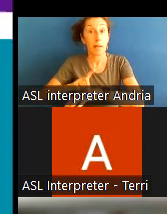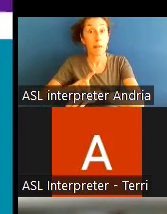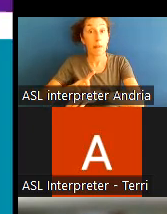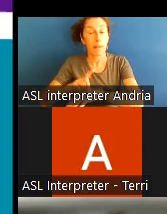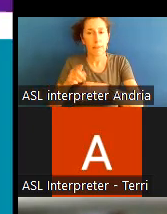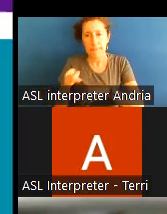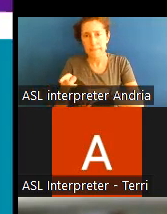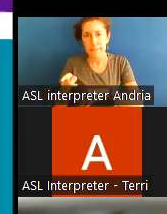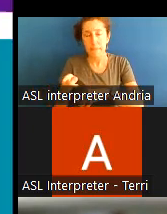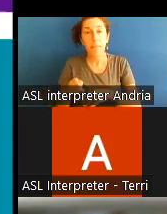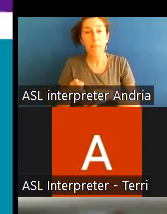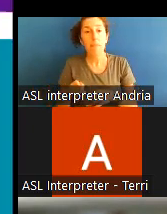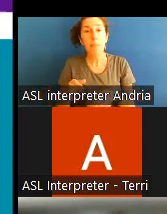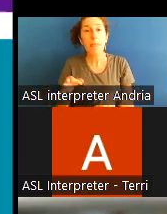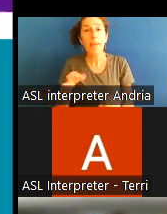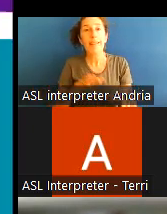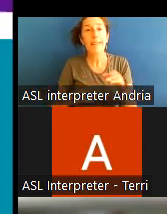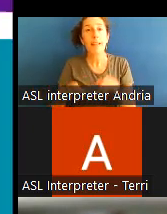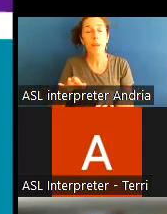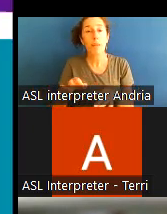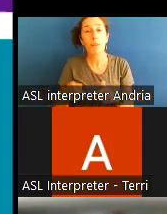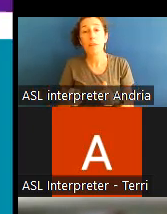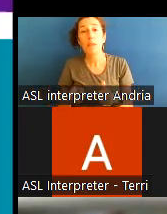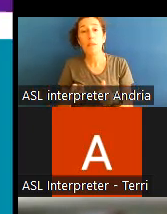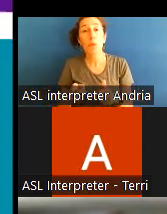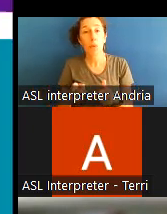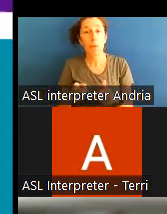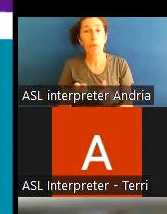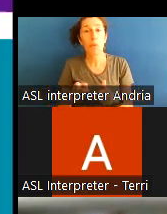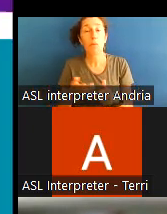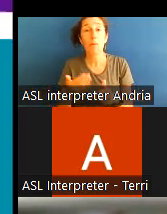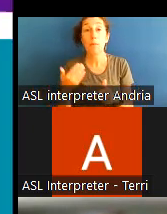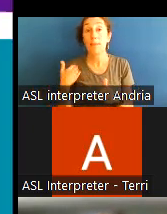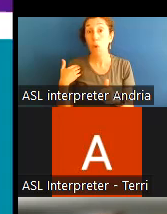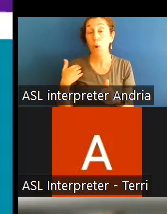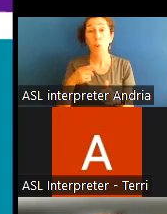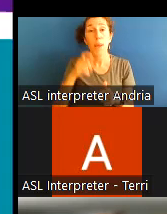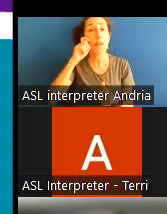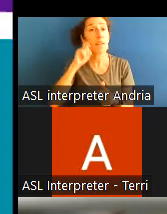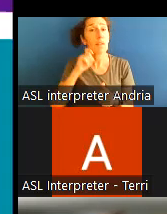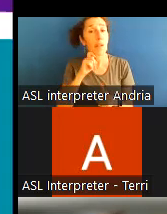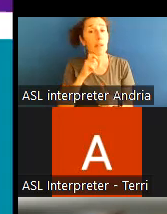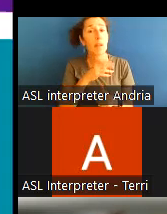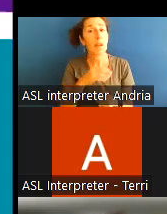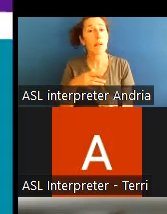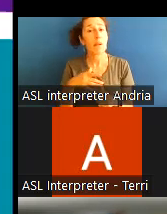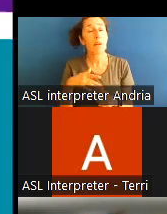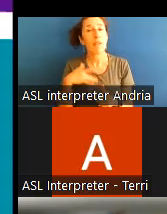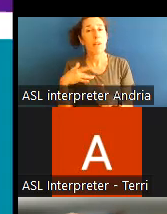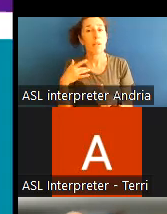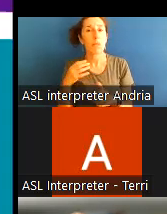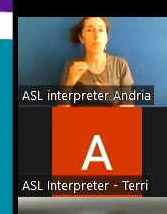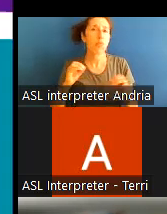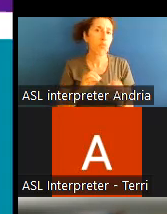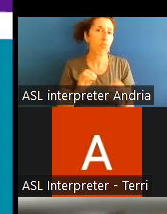had sex, you just had it and you didn't have any feelings about it, but now you are distressed because you know you're being forced, you know you're being coerced, you